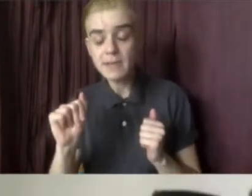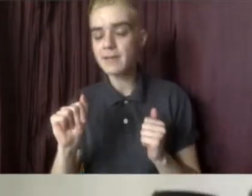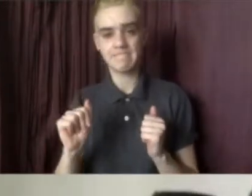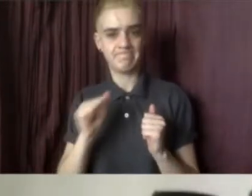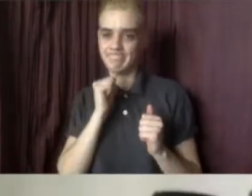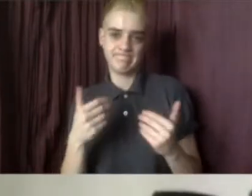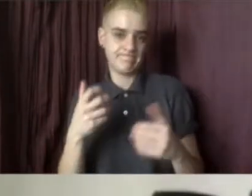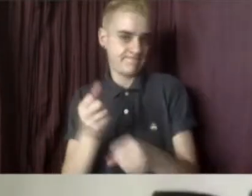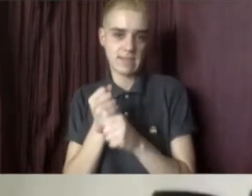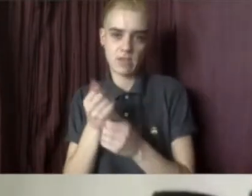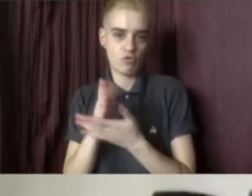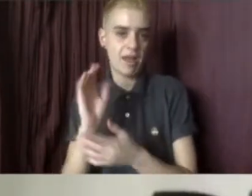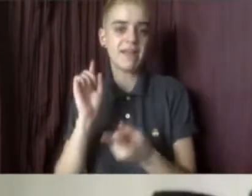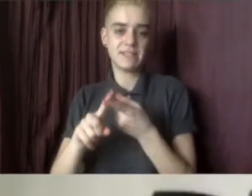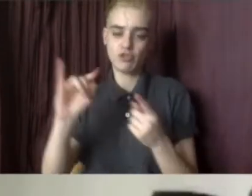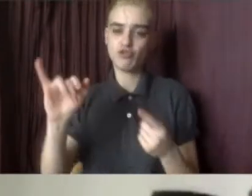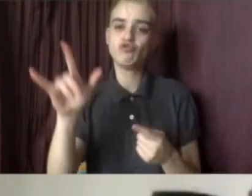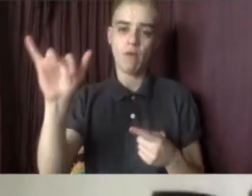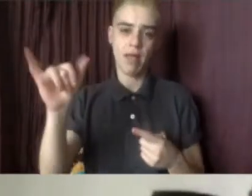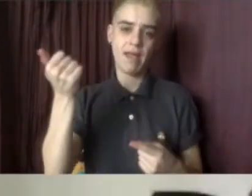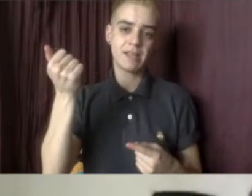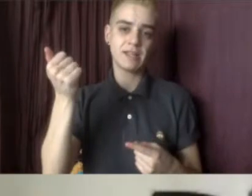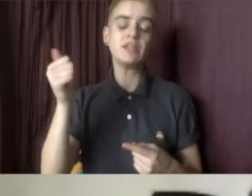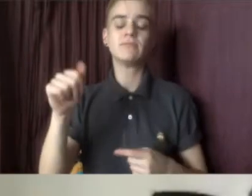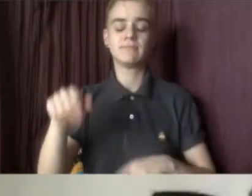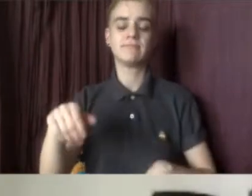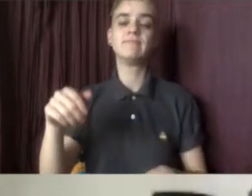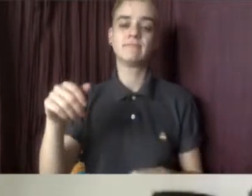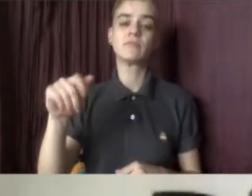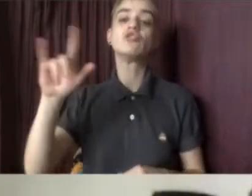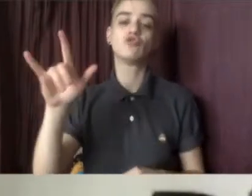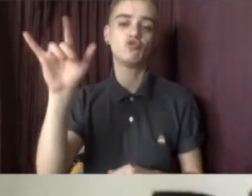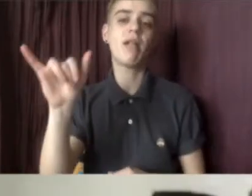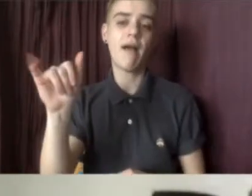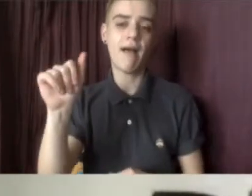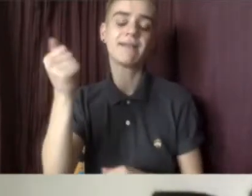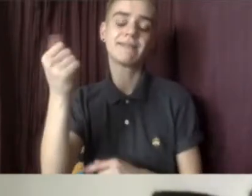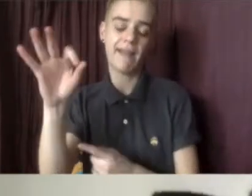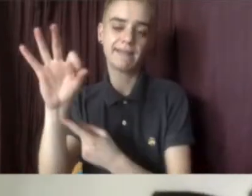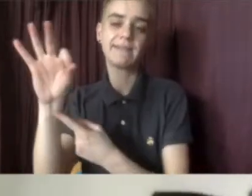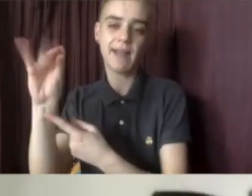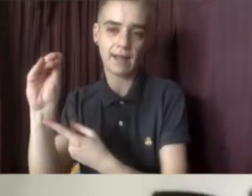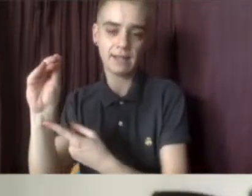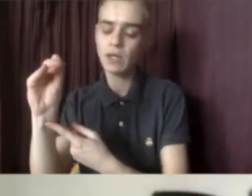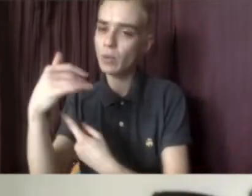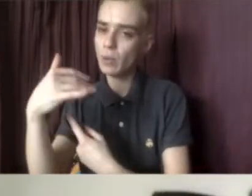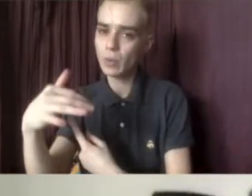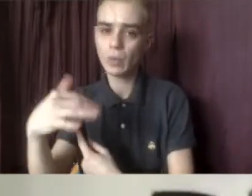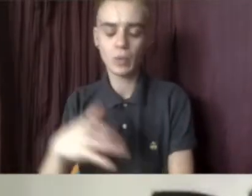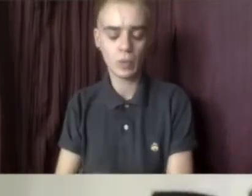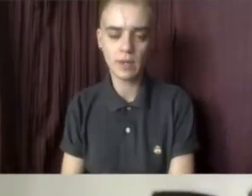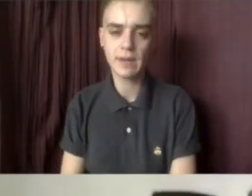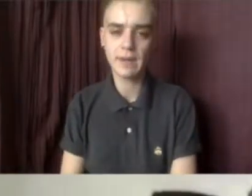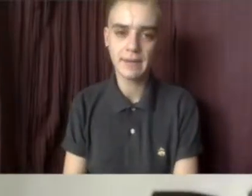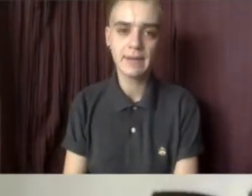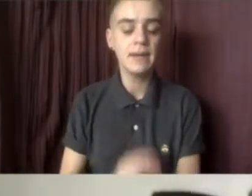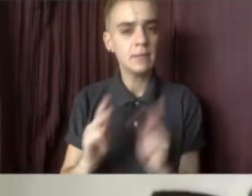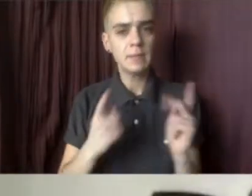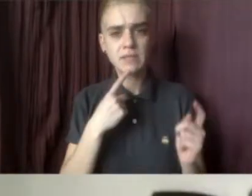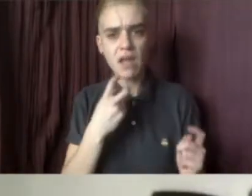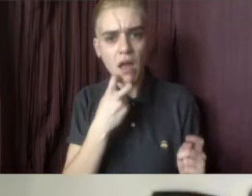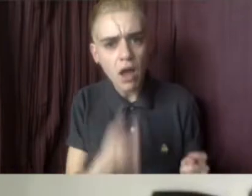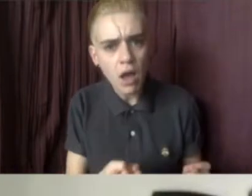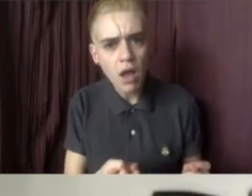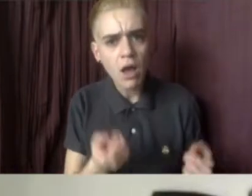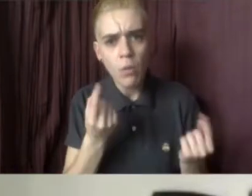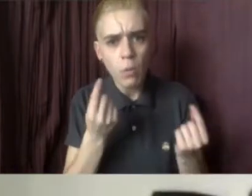people got a civil right. Why did that happen? In 1876, you had the first, what is called ugly